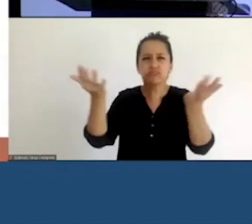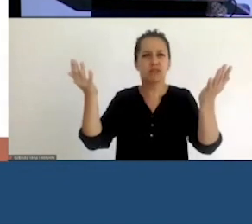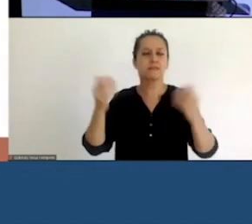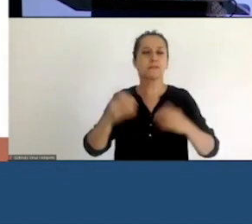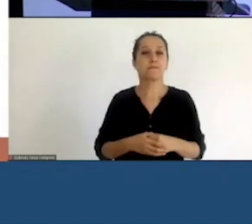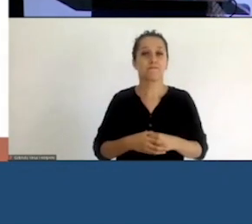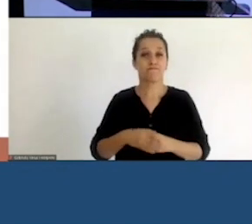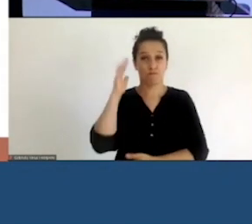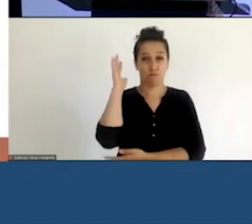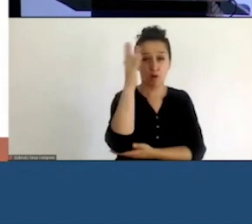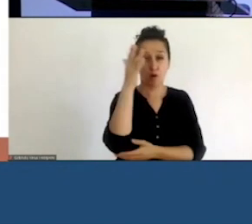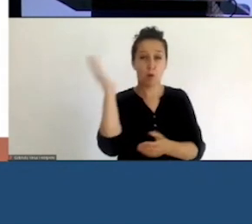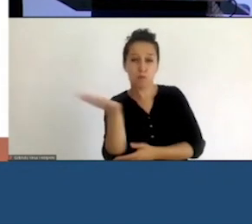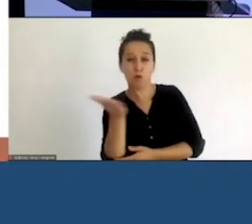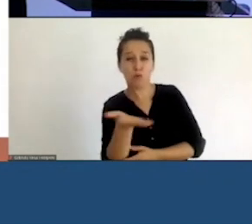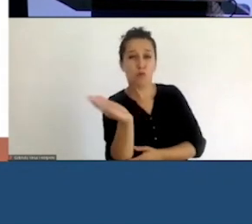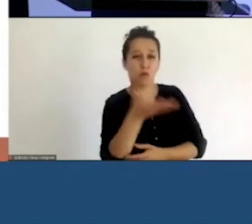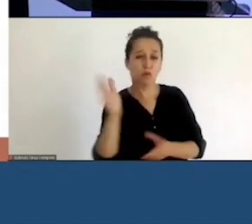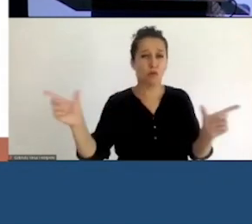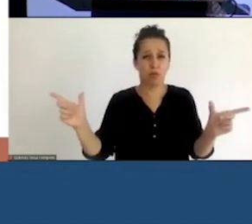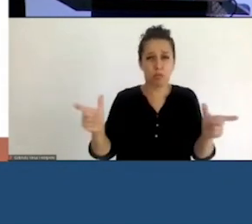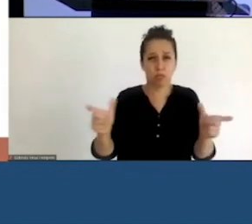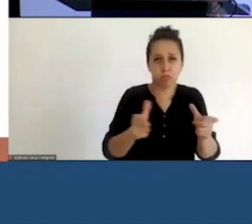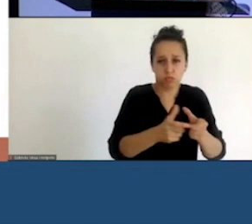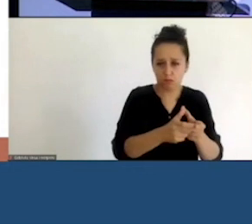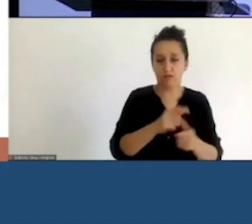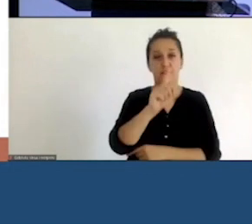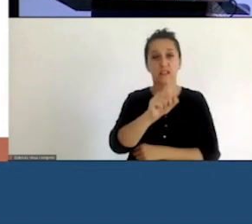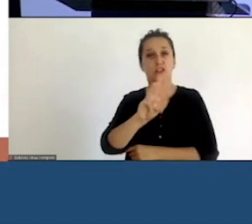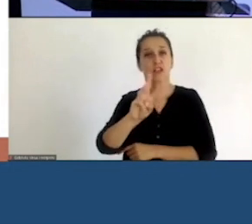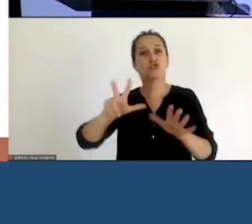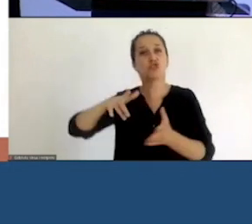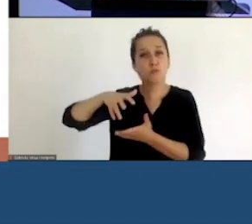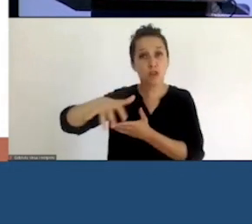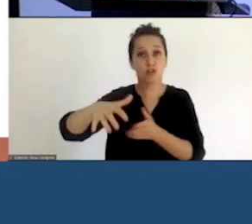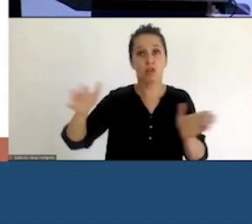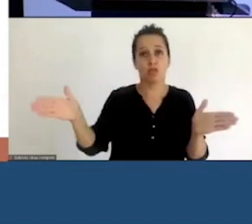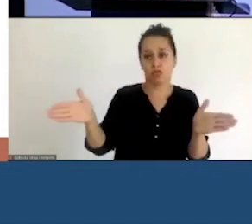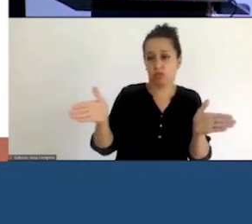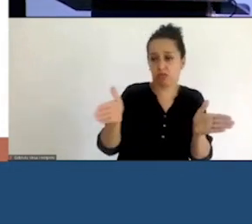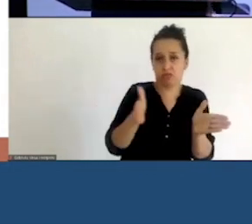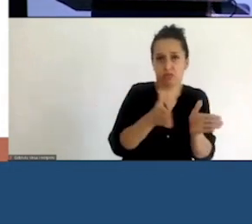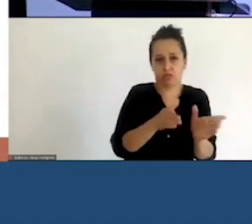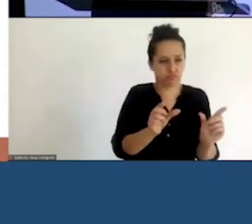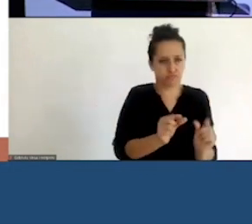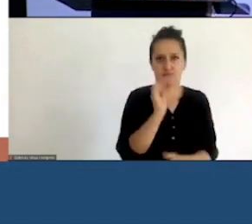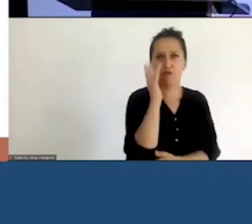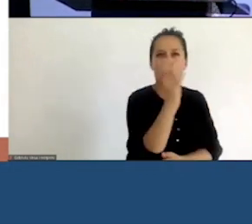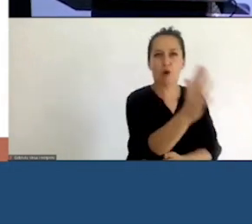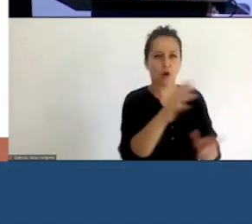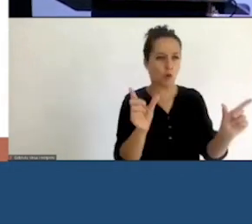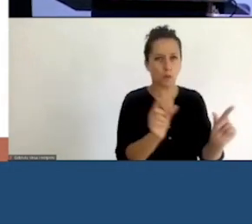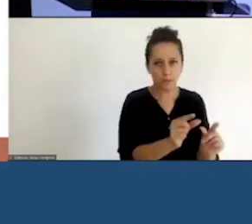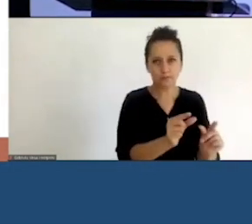pollution. And the loss of forests is very seriously so many million